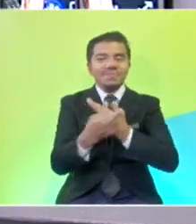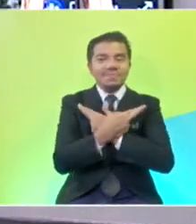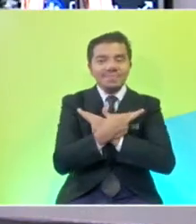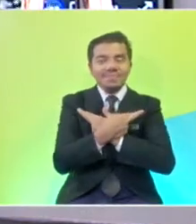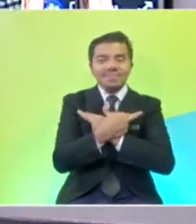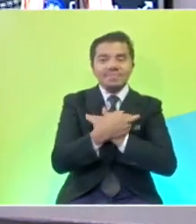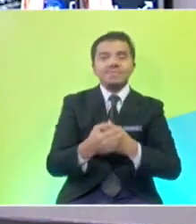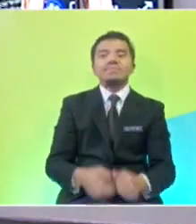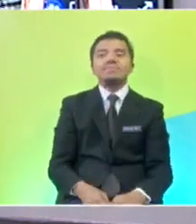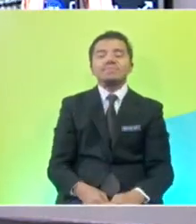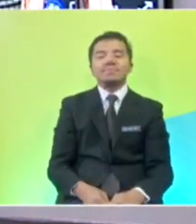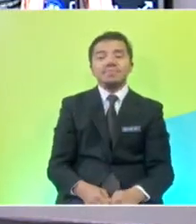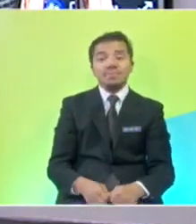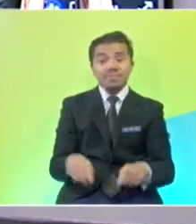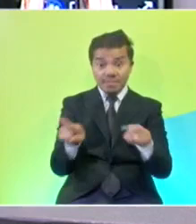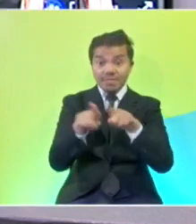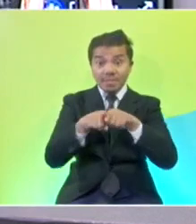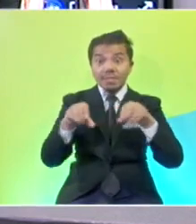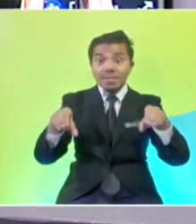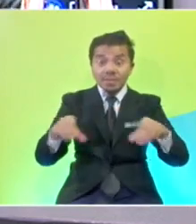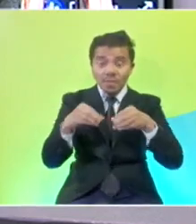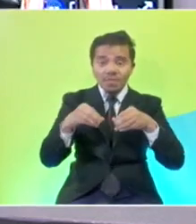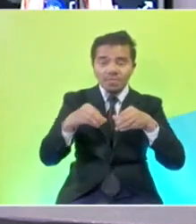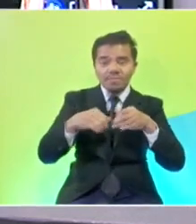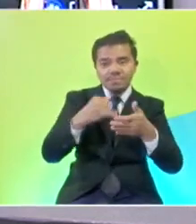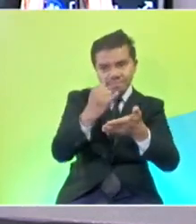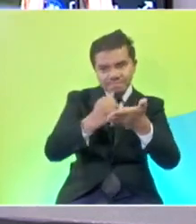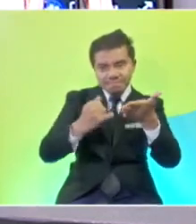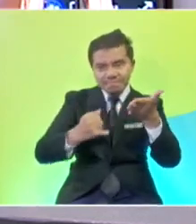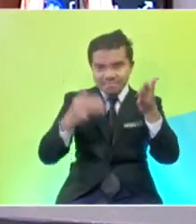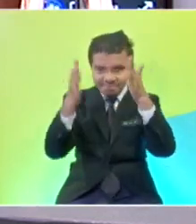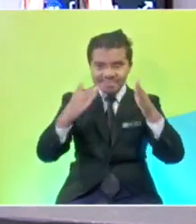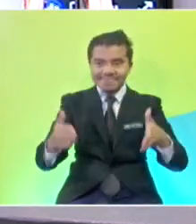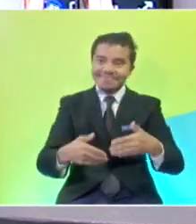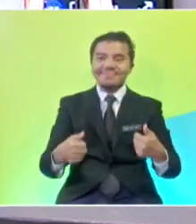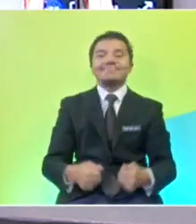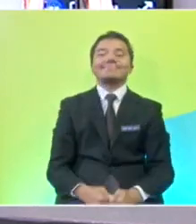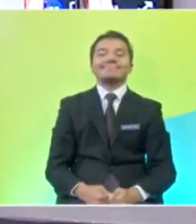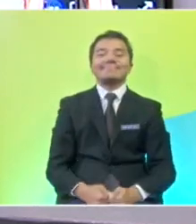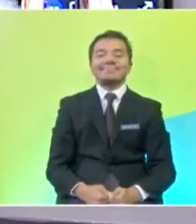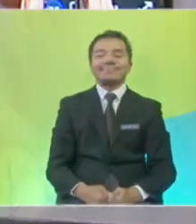ahead and try this activity and we'll see you shortly after the break only on Tahap 2 EduwebTV KPM.